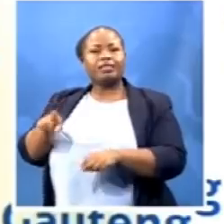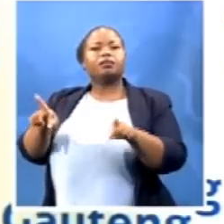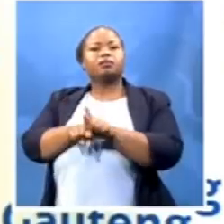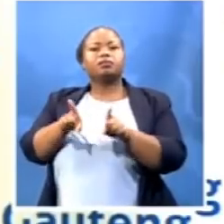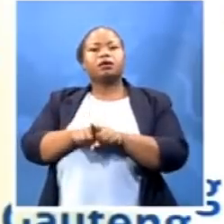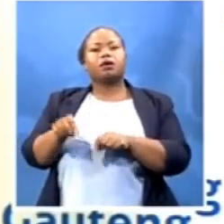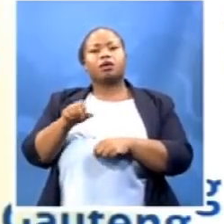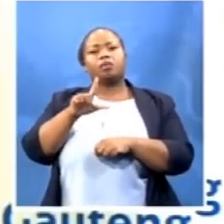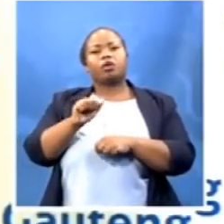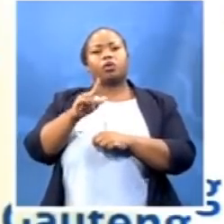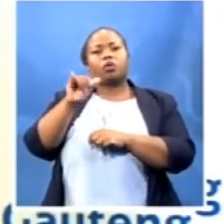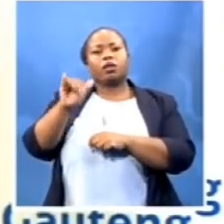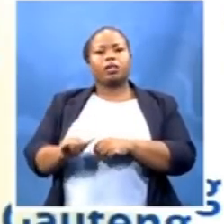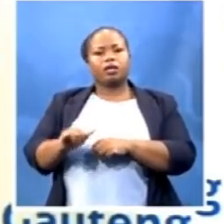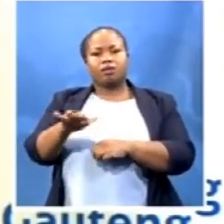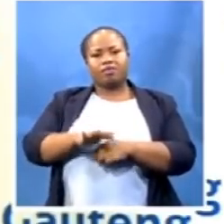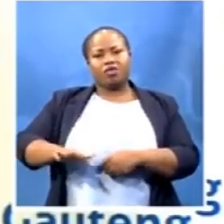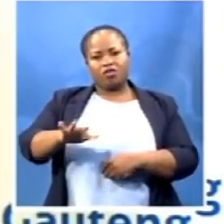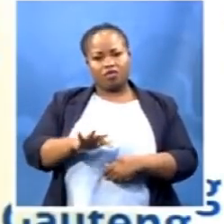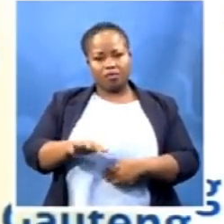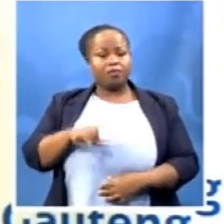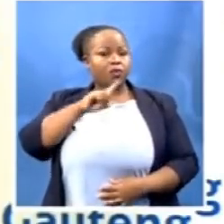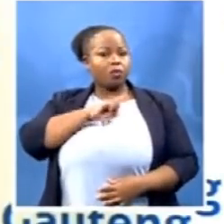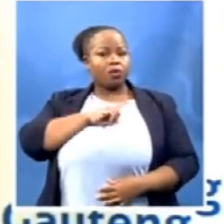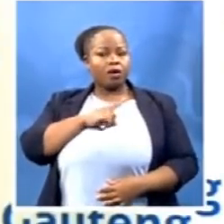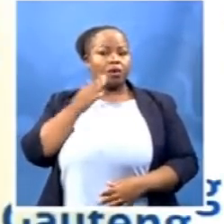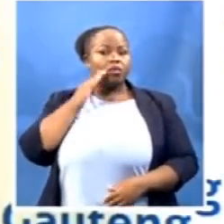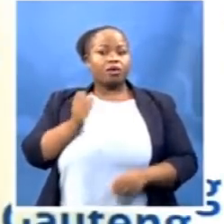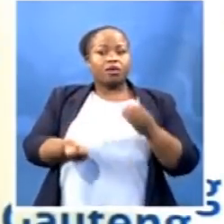Because after it happened, remember, it's the city that